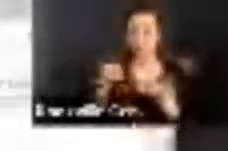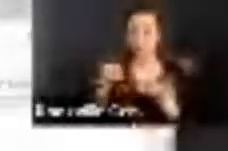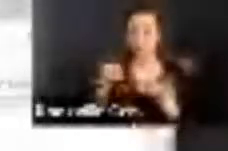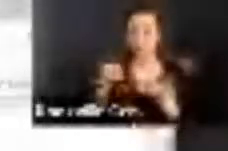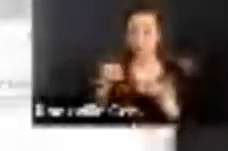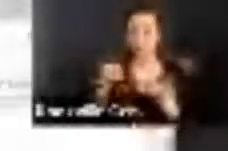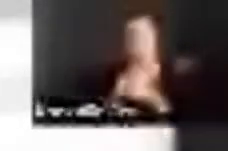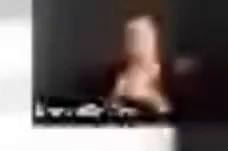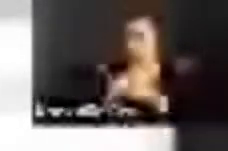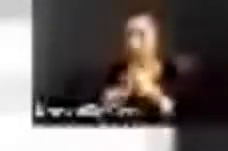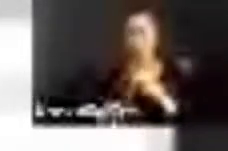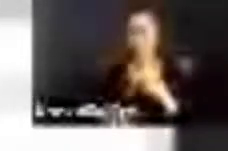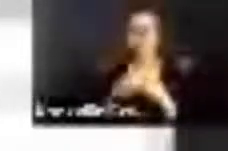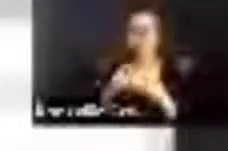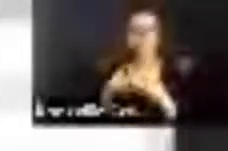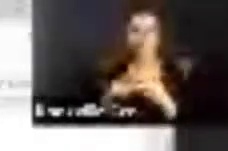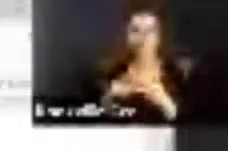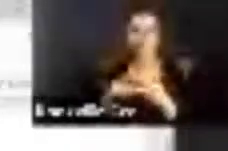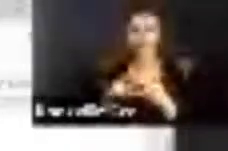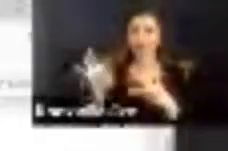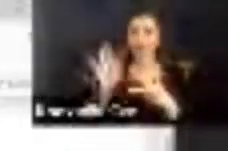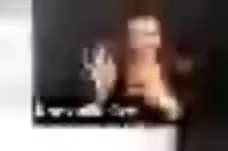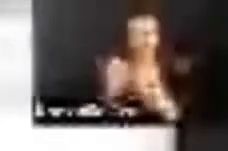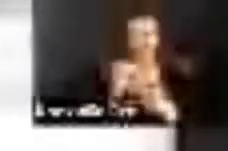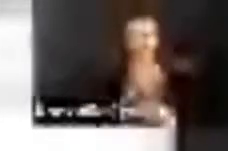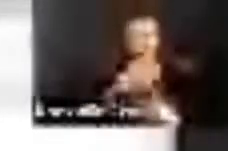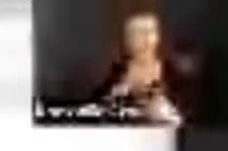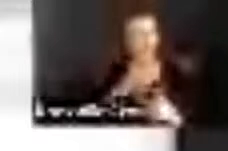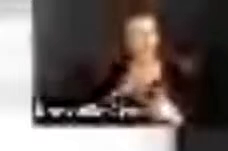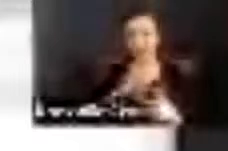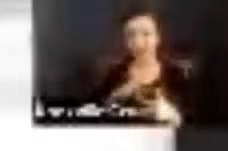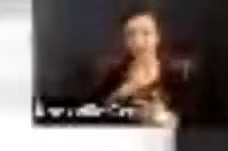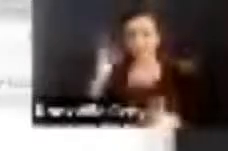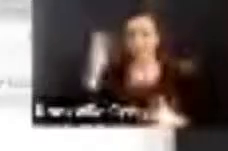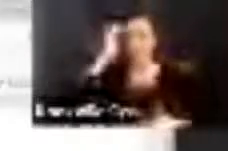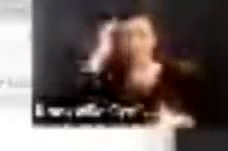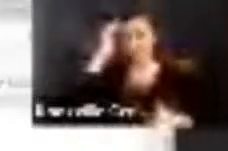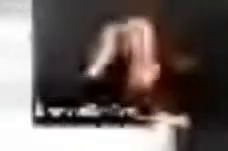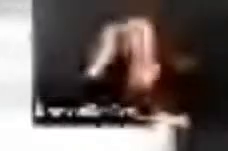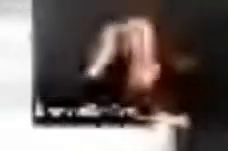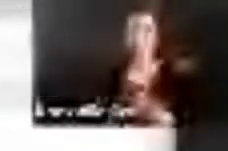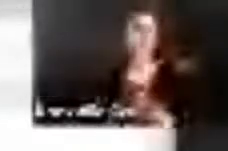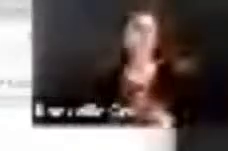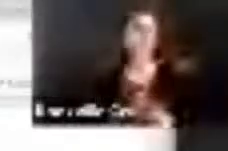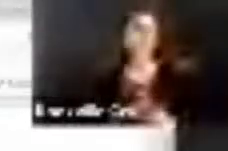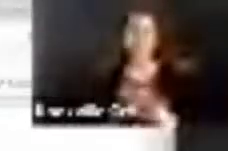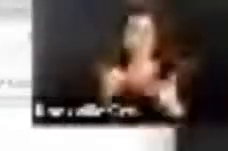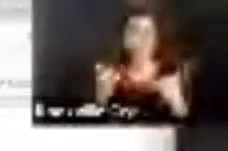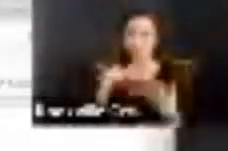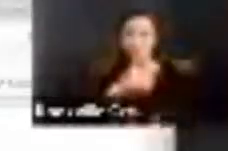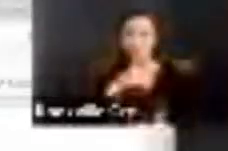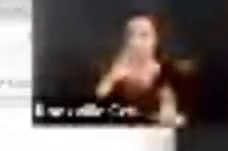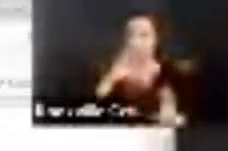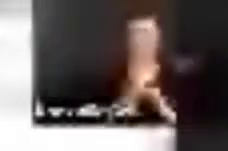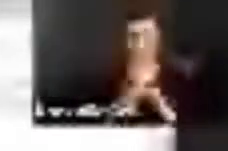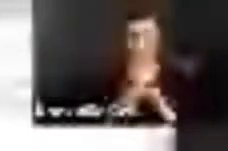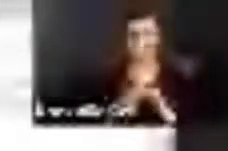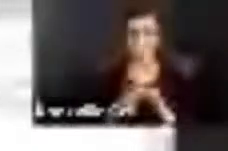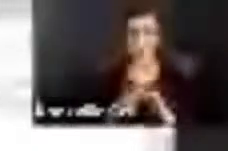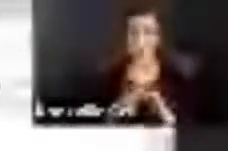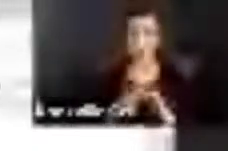cases and 9 staff. And so today, today's totals